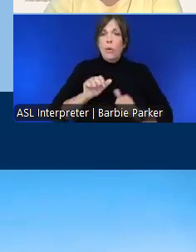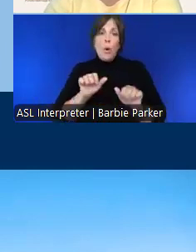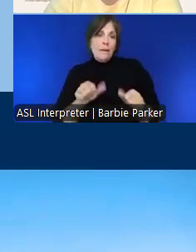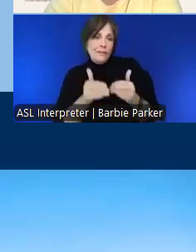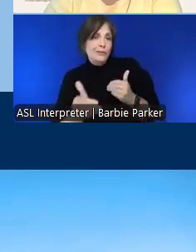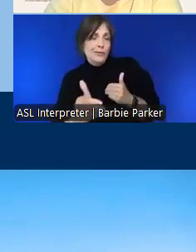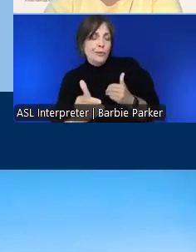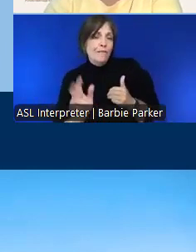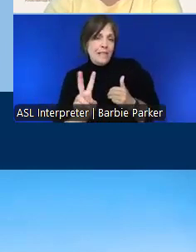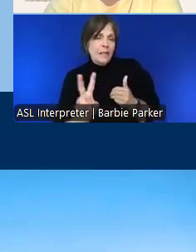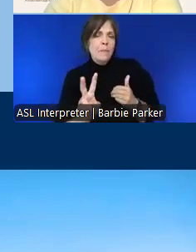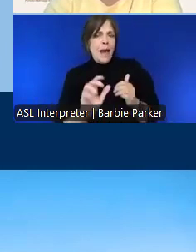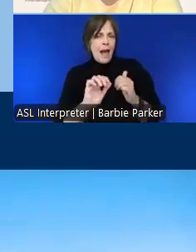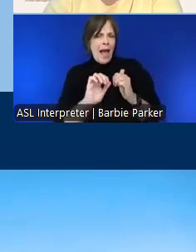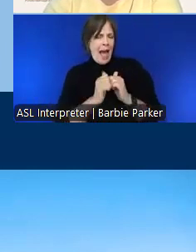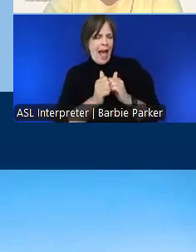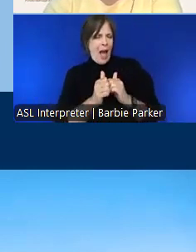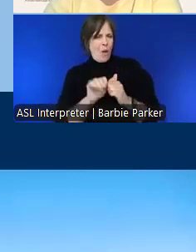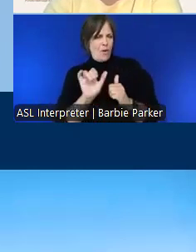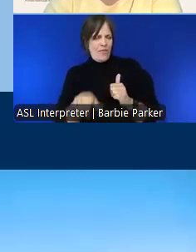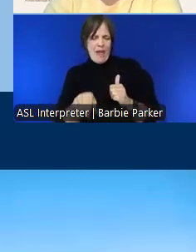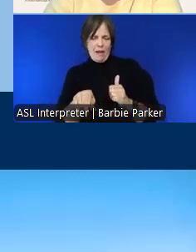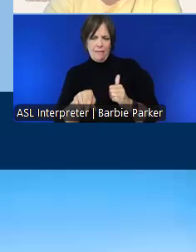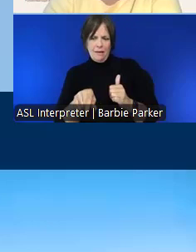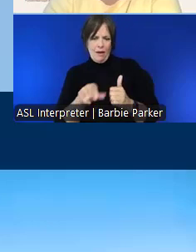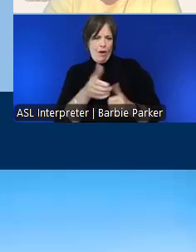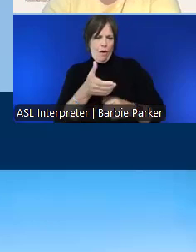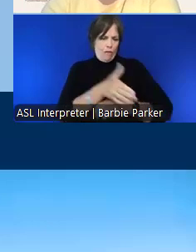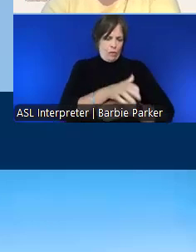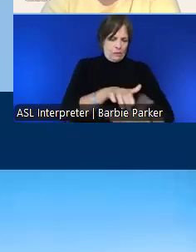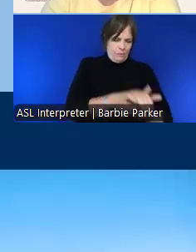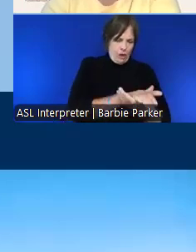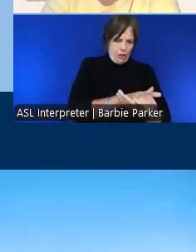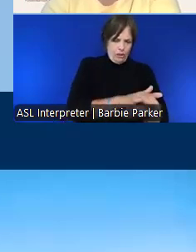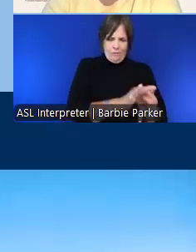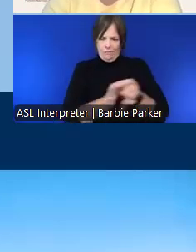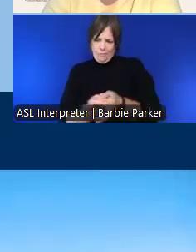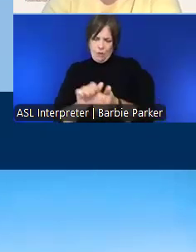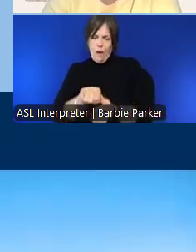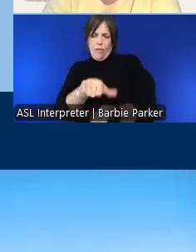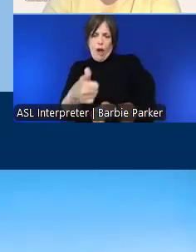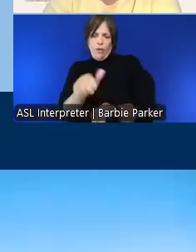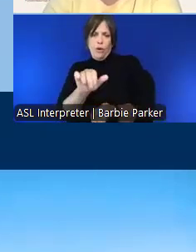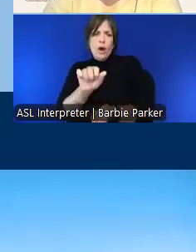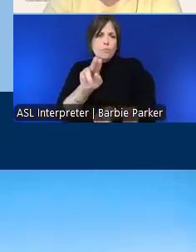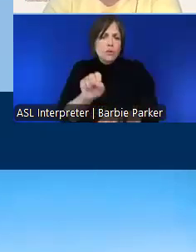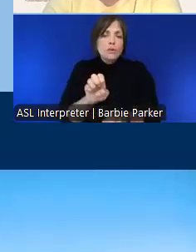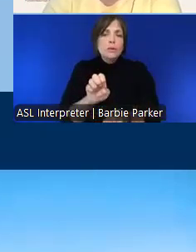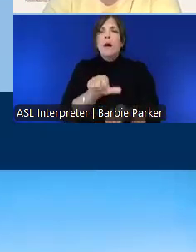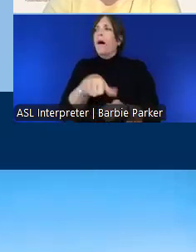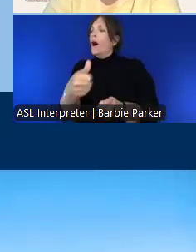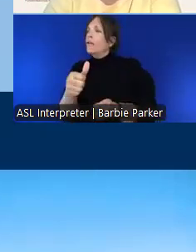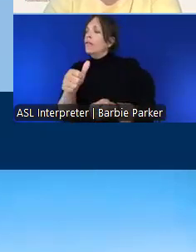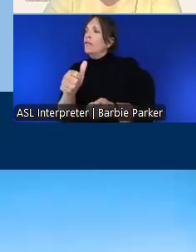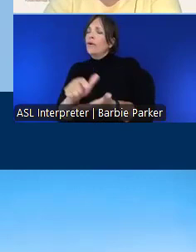the intersection of forced marriage with other forms of abuse, with crimes, could enhance your